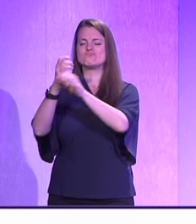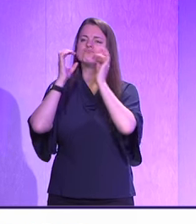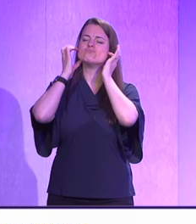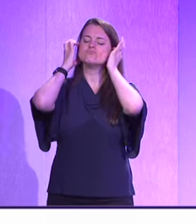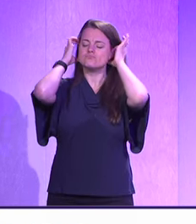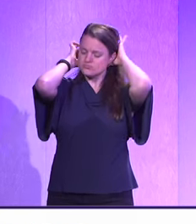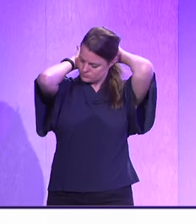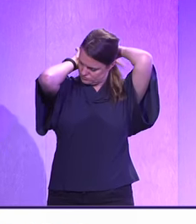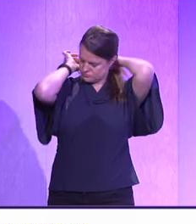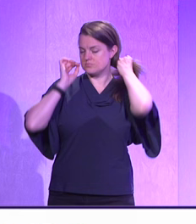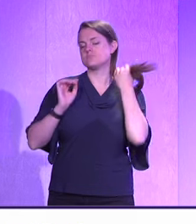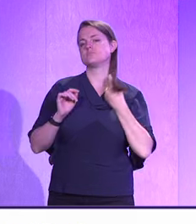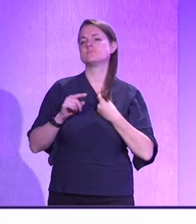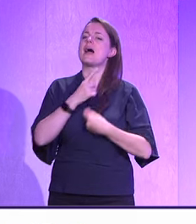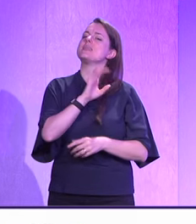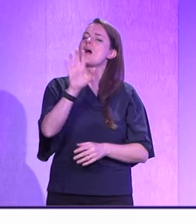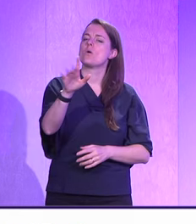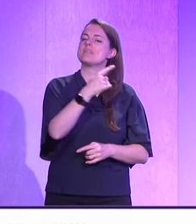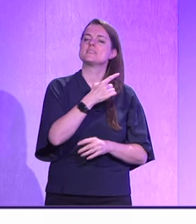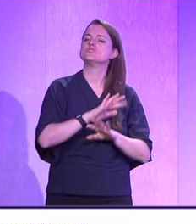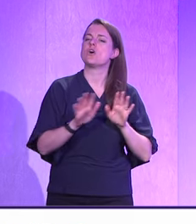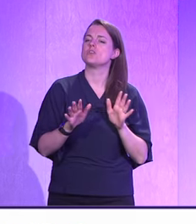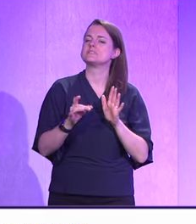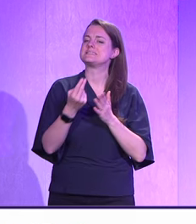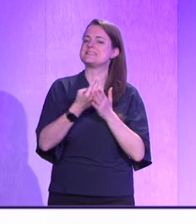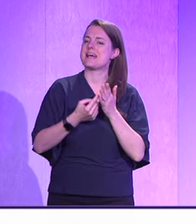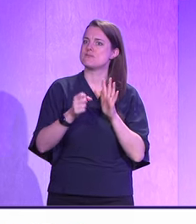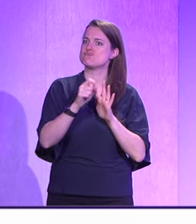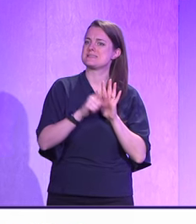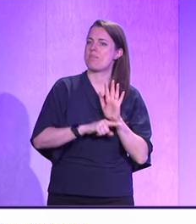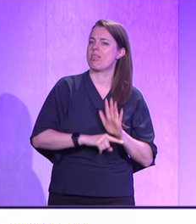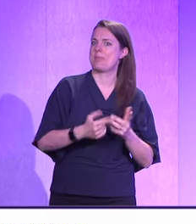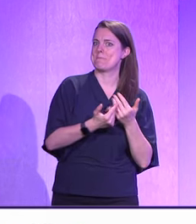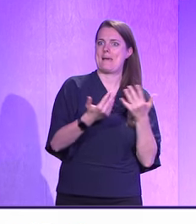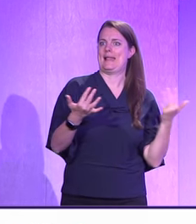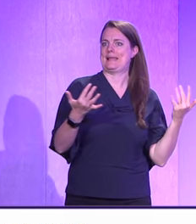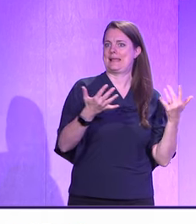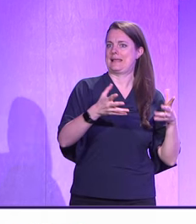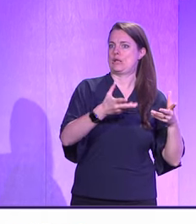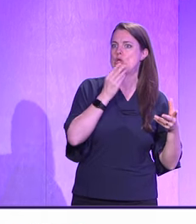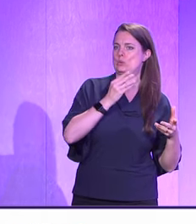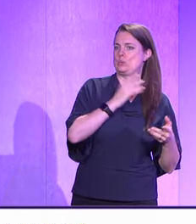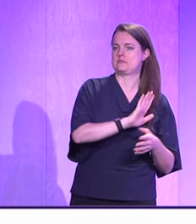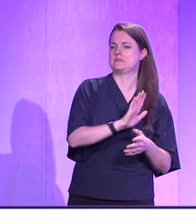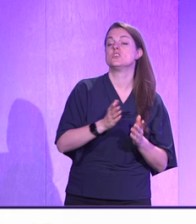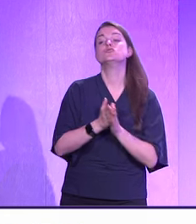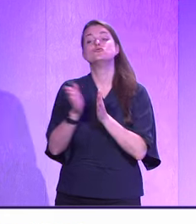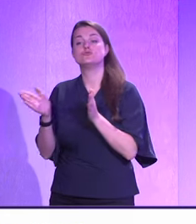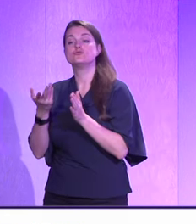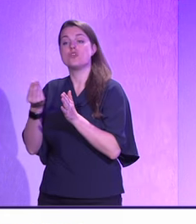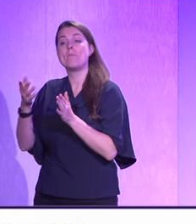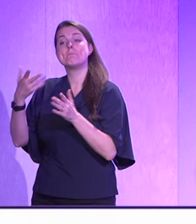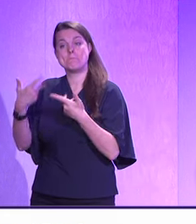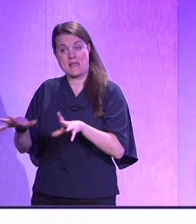But this is not the case. This is not the design principle that loads of organizations have run with. Some organizations have, Amazon Web Services, Netflix, and so on and so